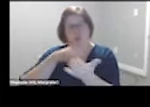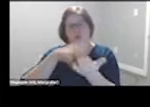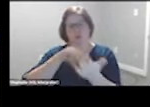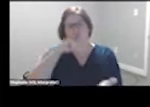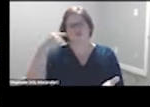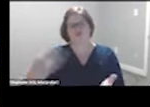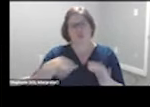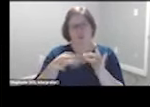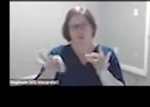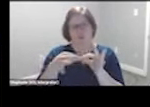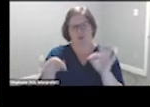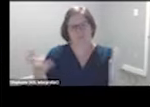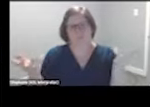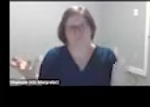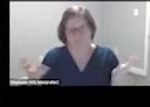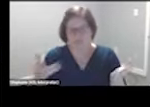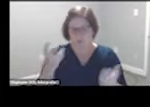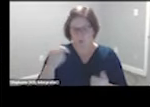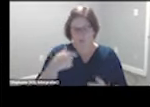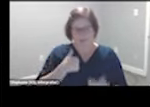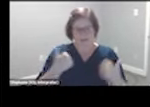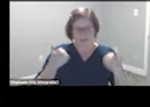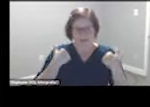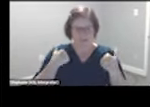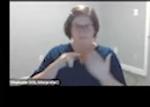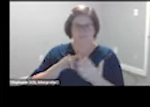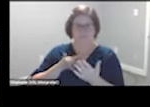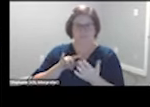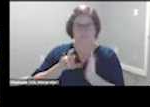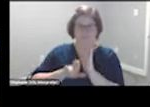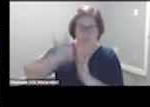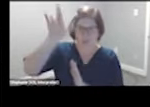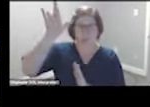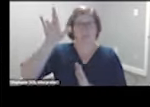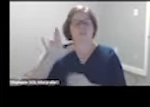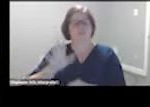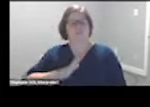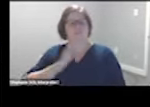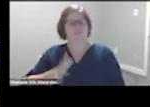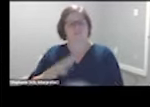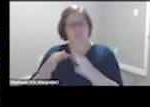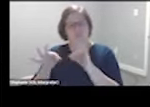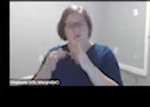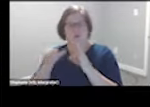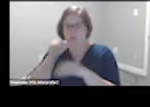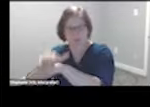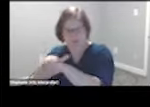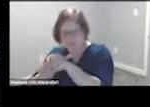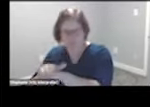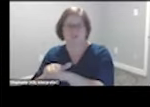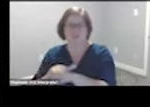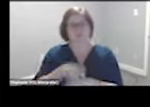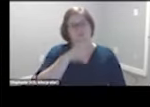a flight, official language is not only English but also Russian. So we should learn Russian. I